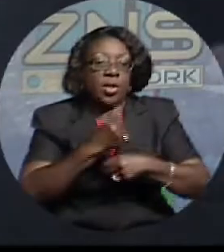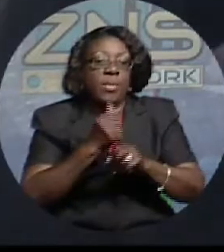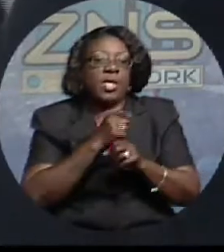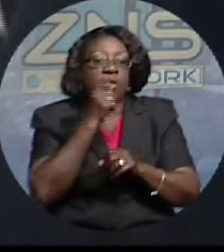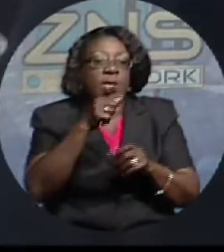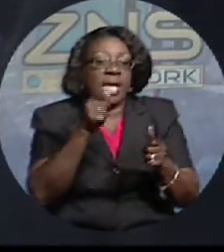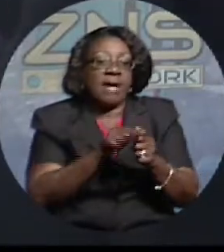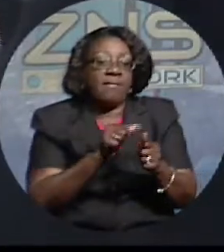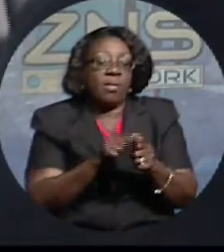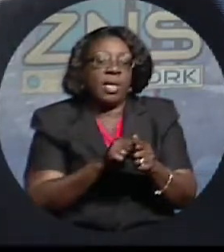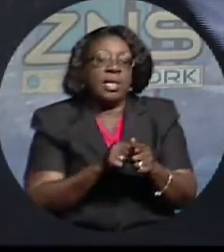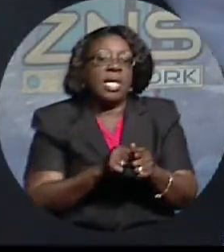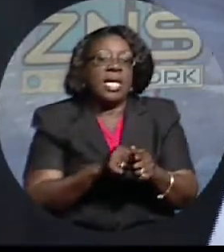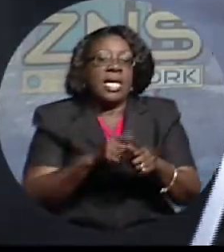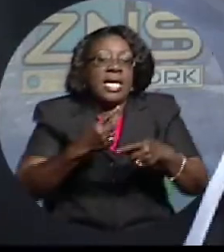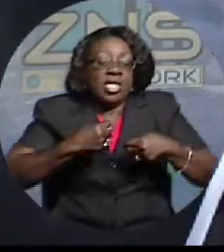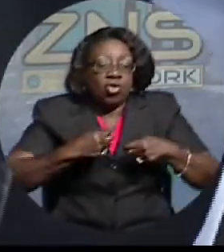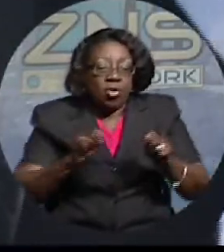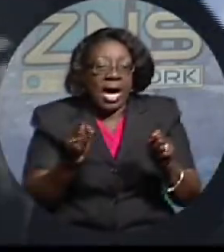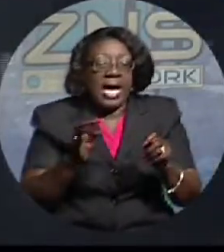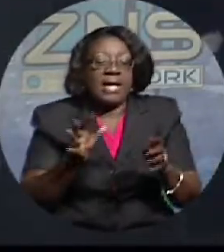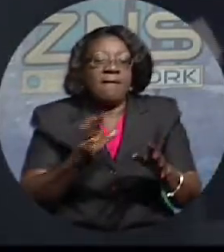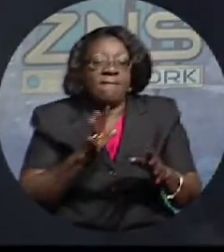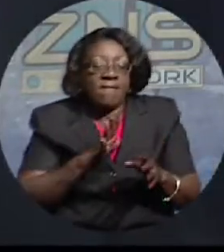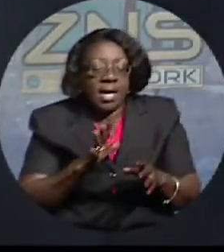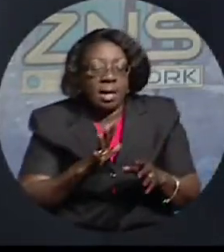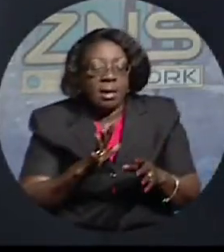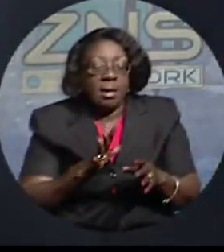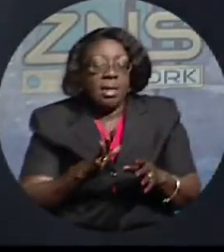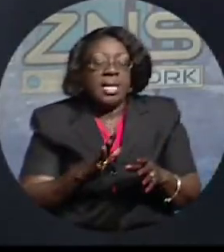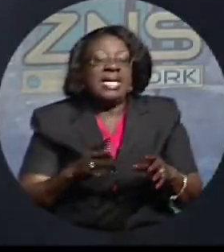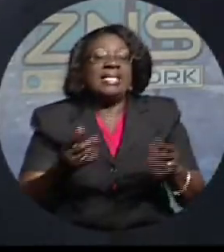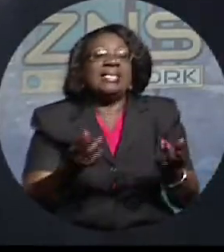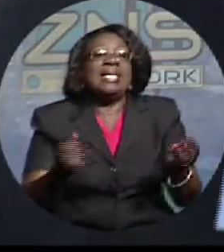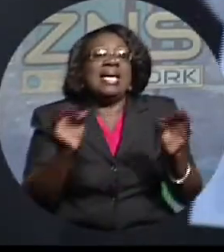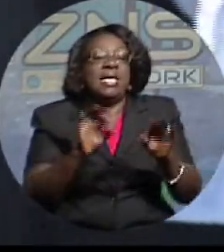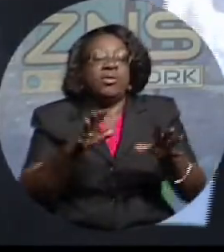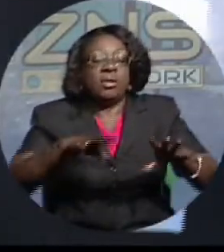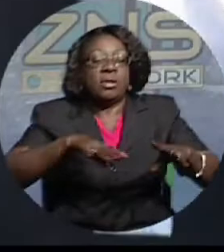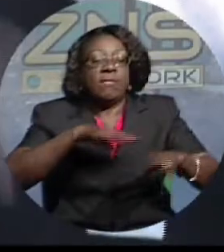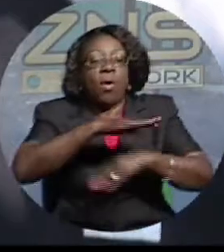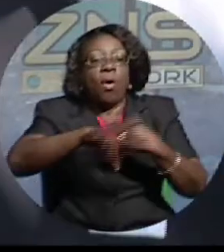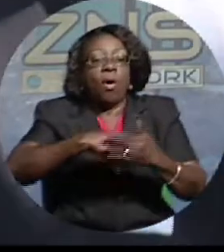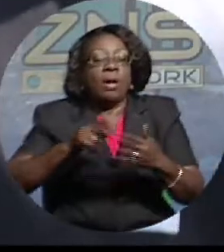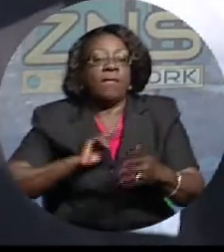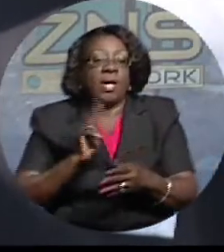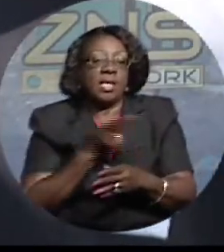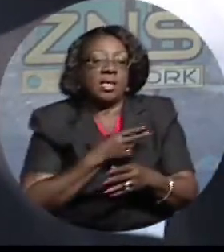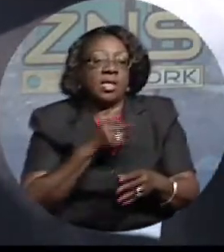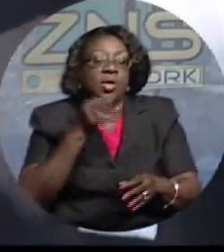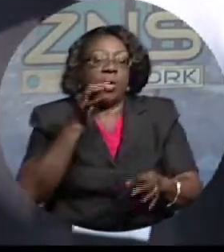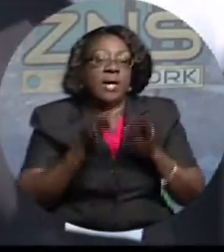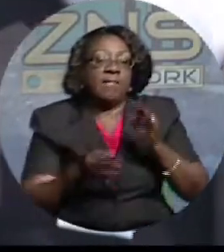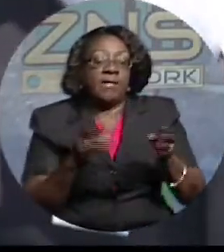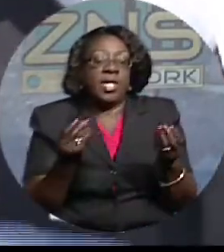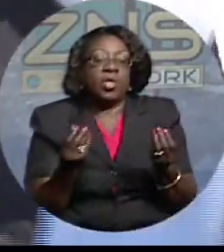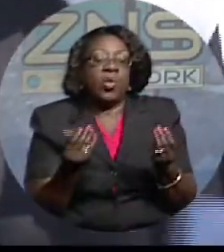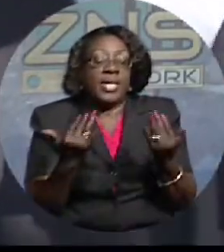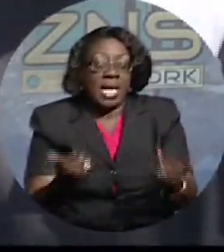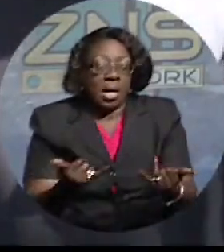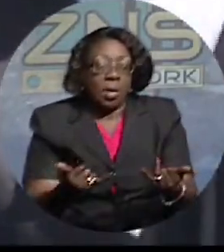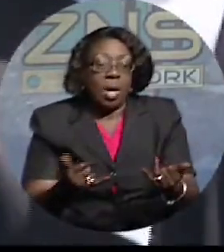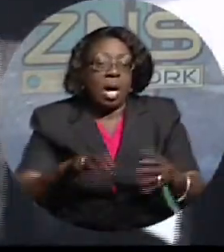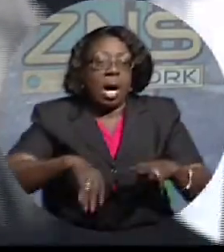issue is the interest of all of us, because if they do it now, the question is how far are they going to